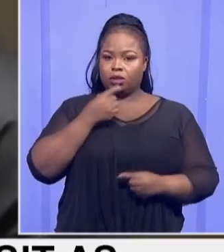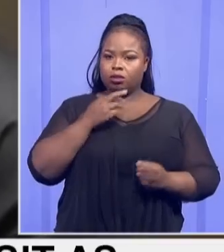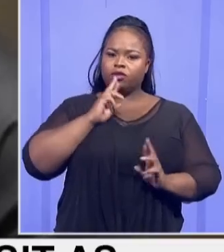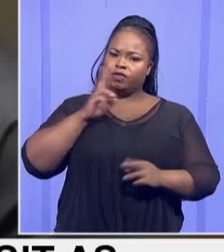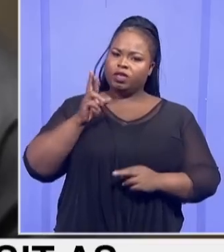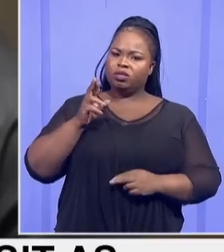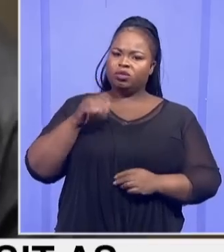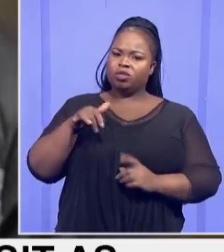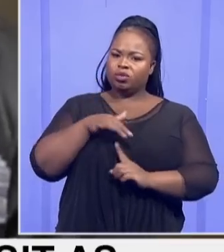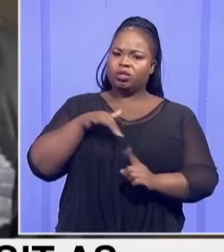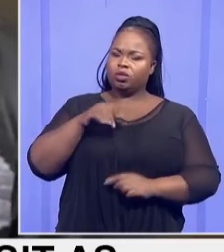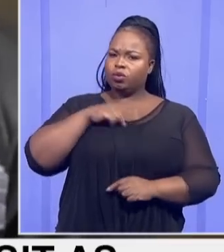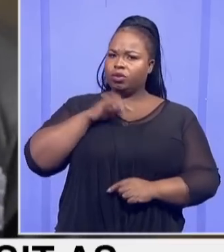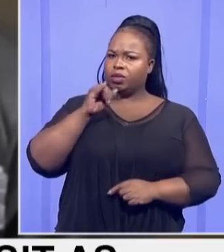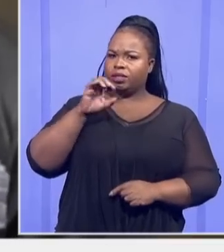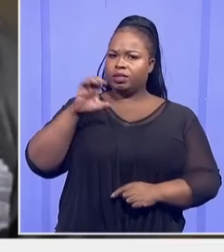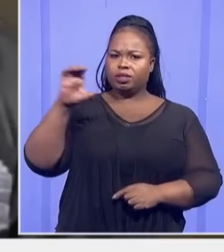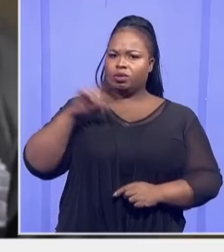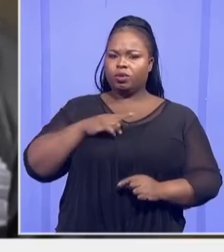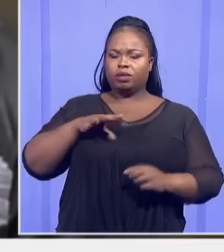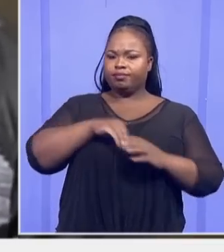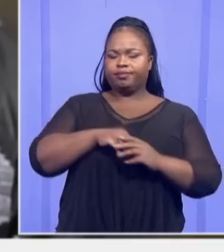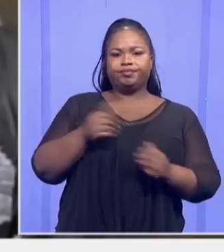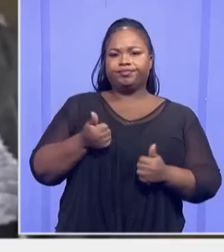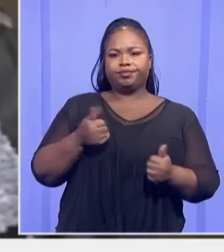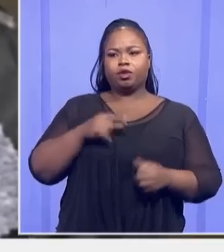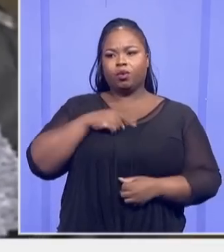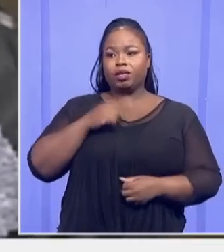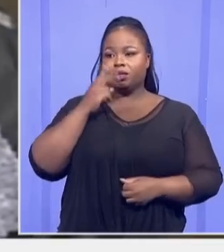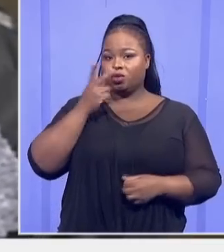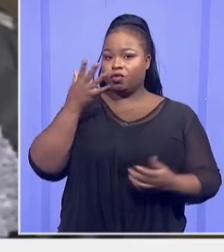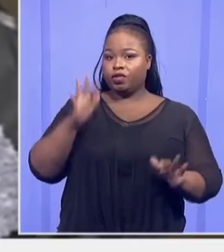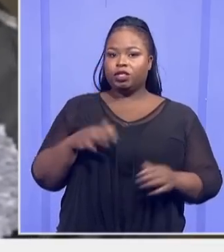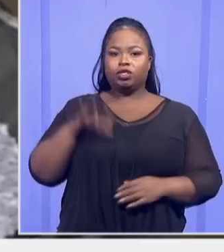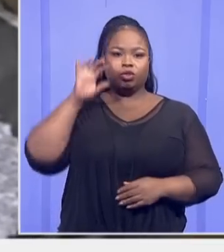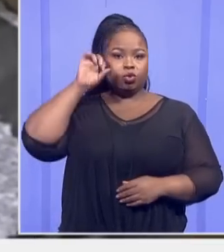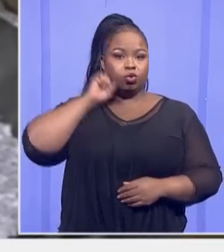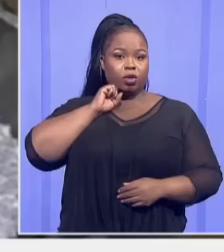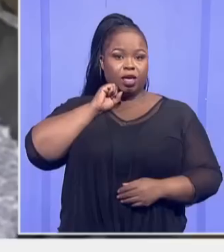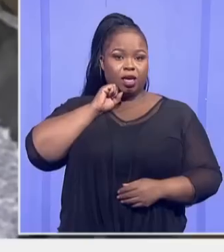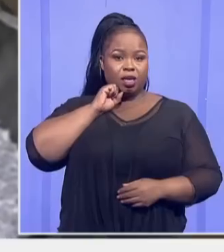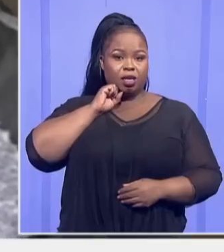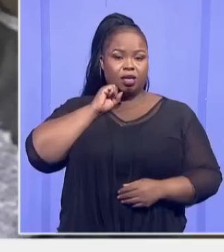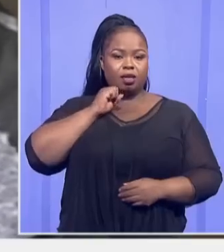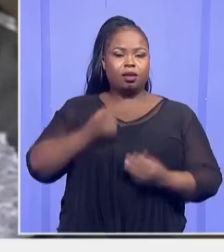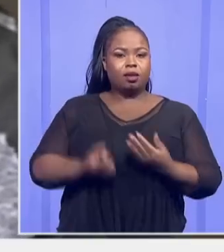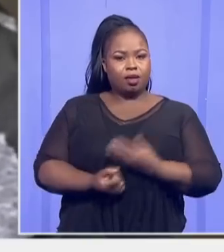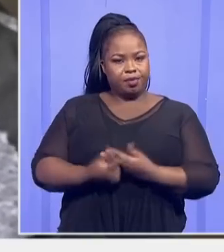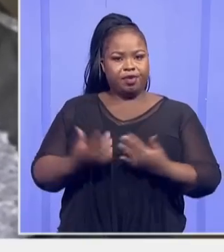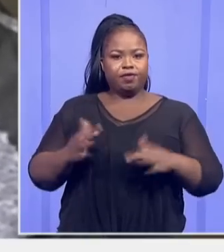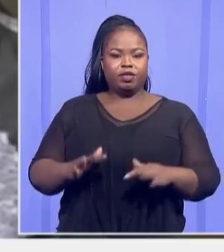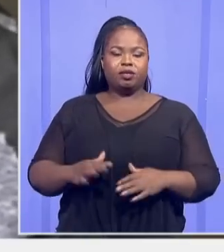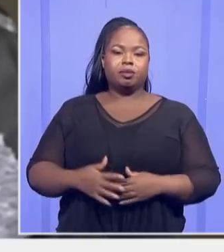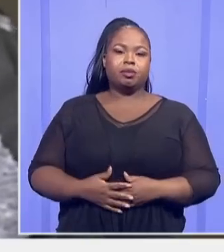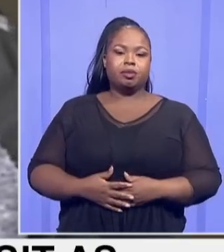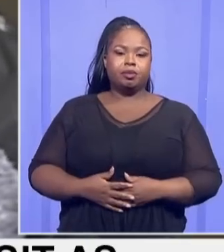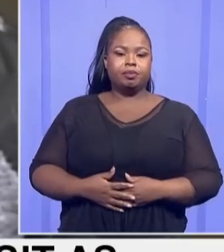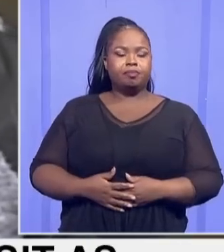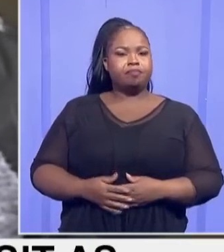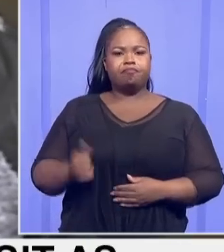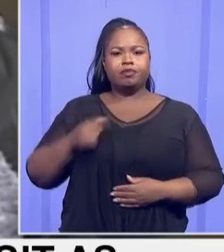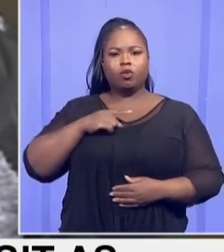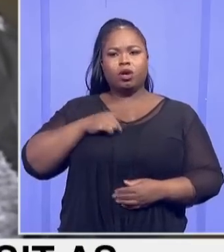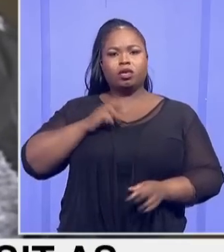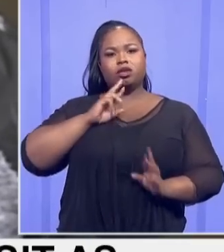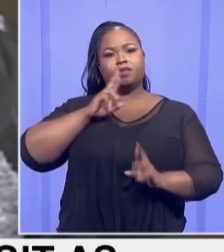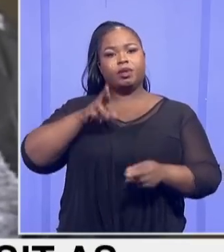not state parties. And this has already happened, we see, in Sudan. Therefore, there was a referral from the